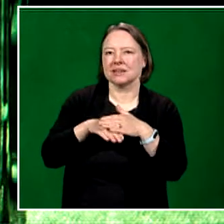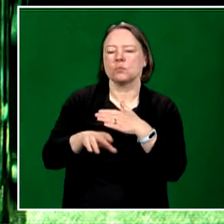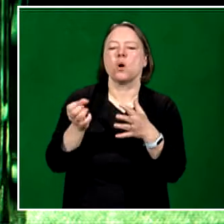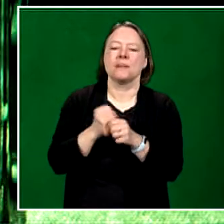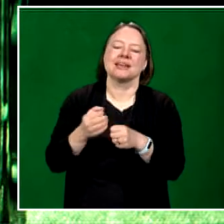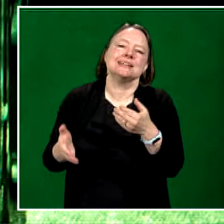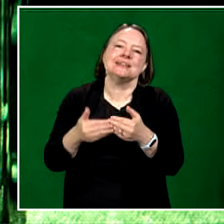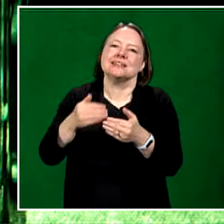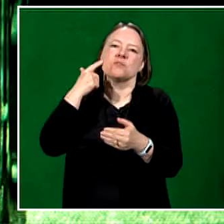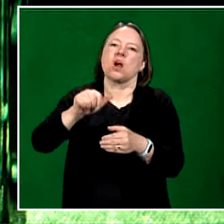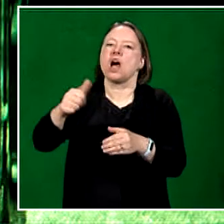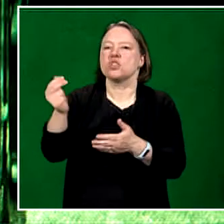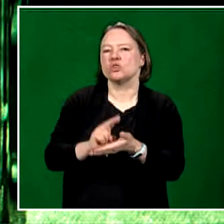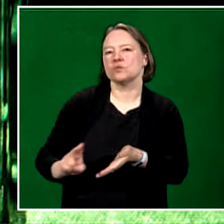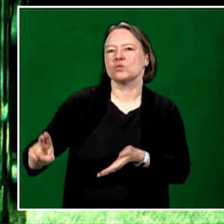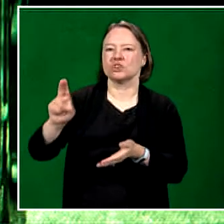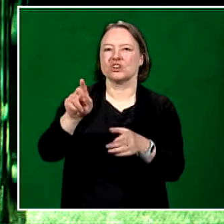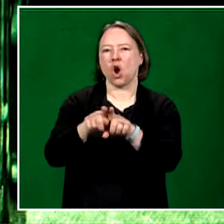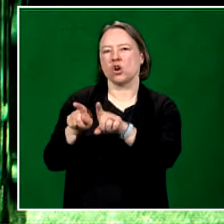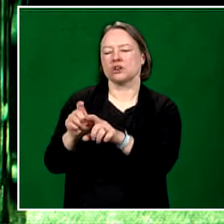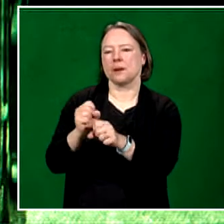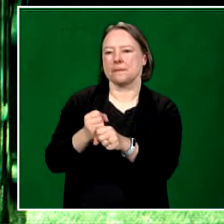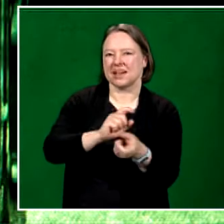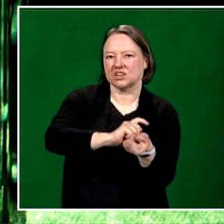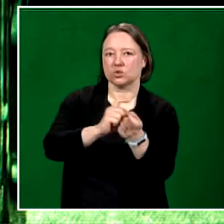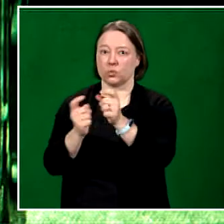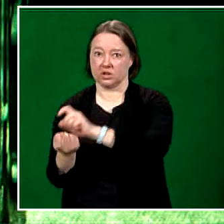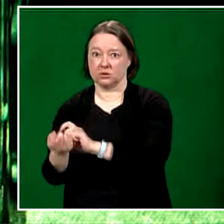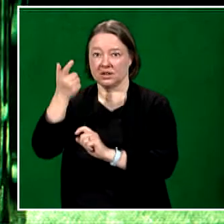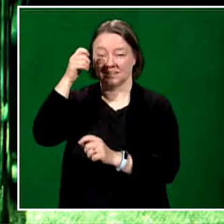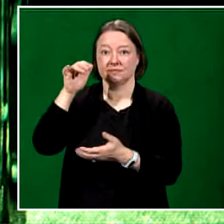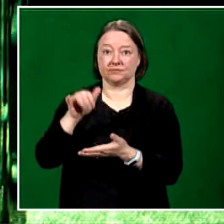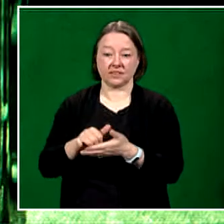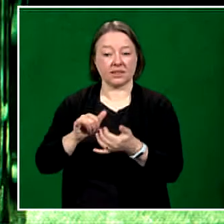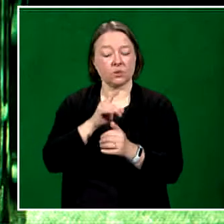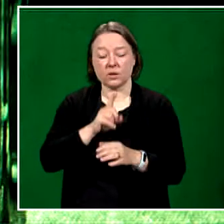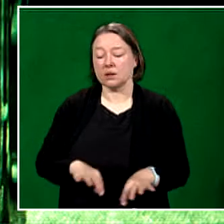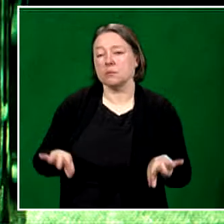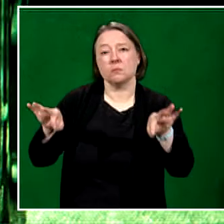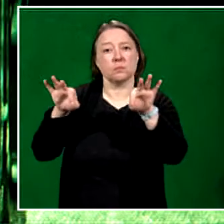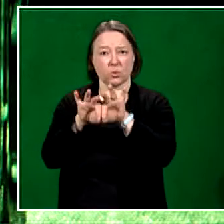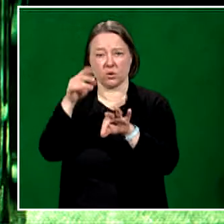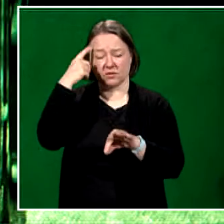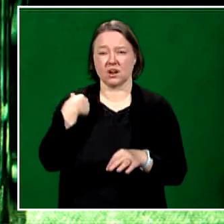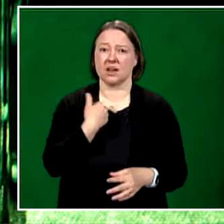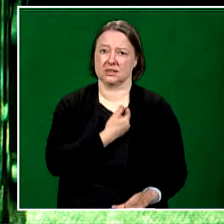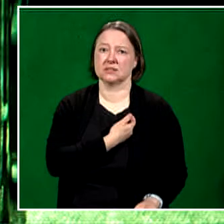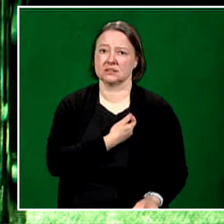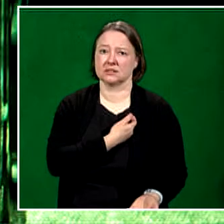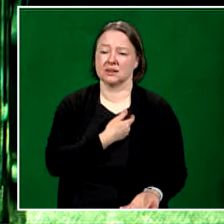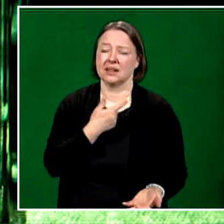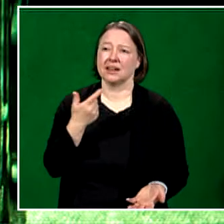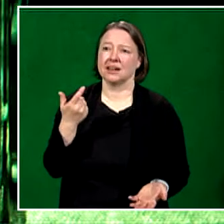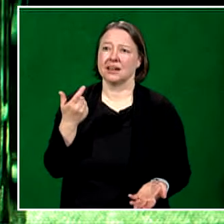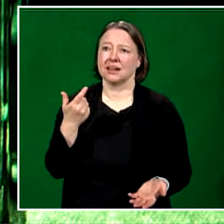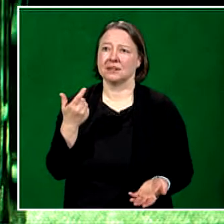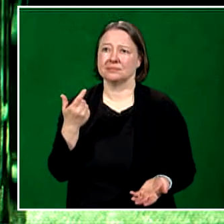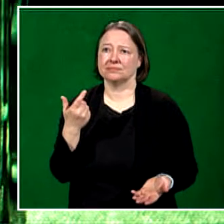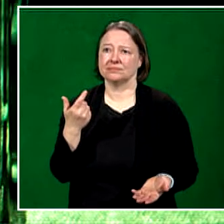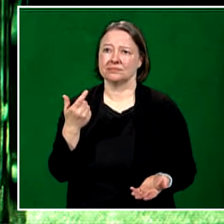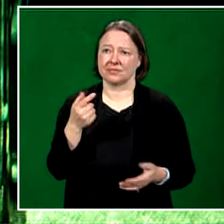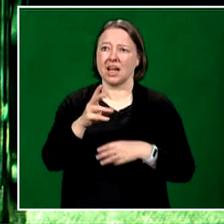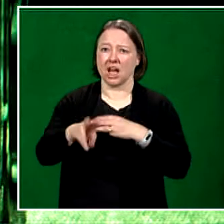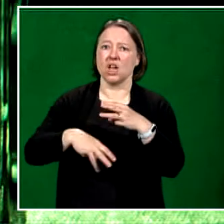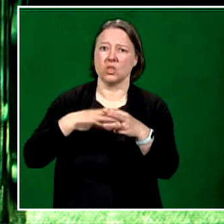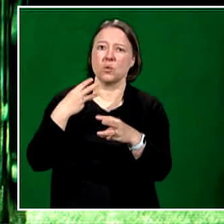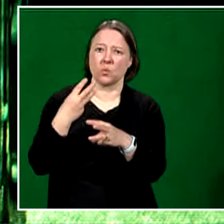easy for other universities to also make this switch, because that is how important it is to us and the